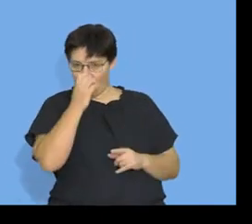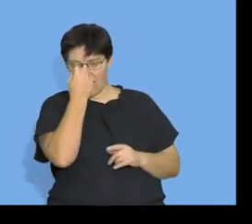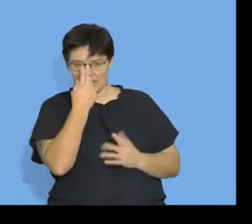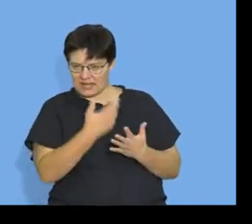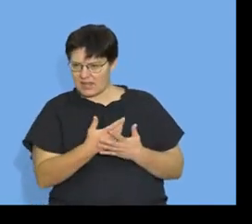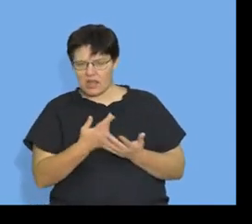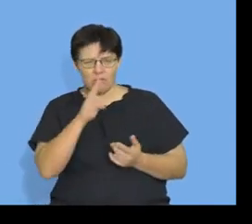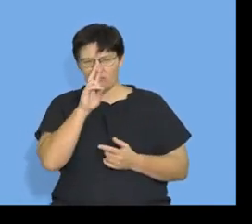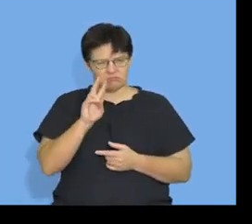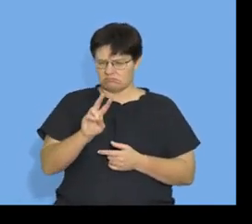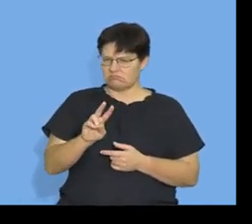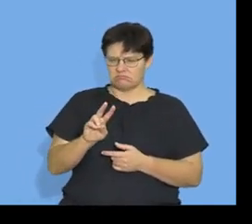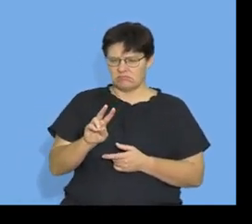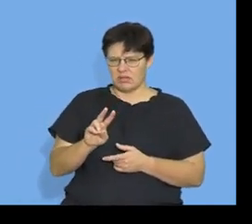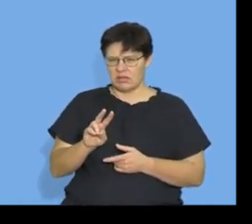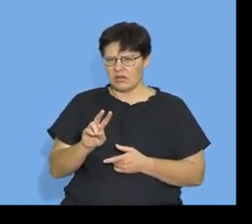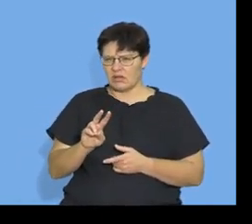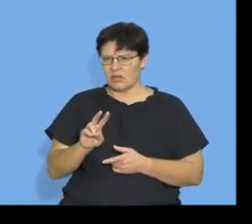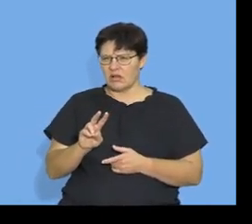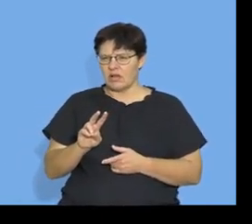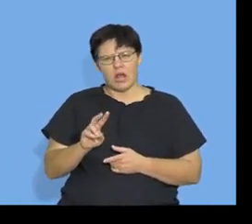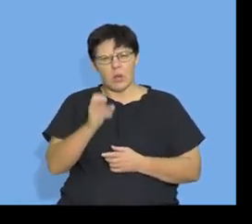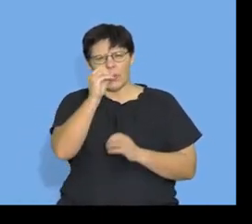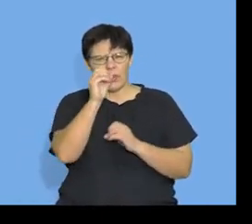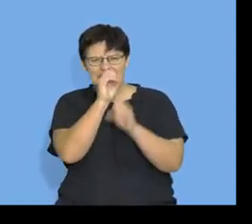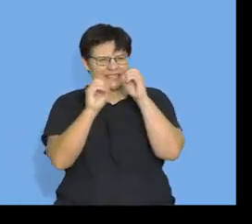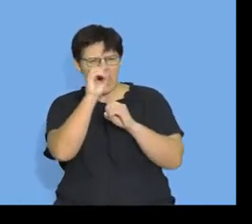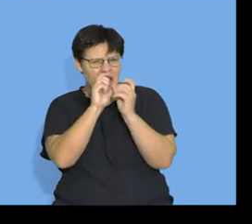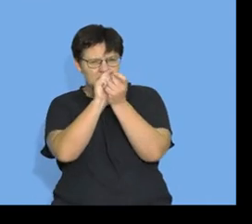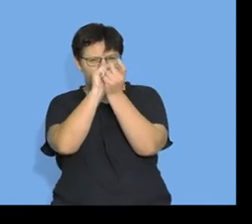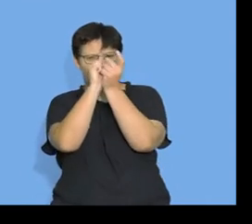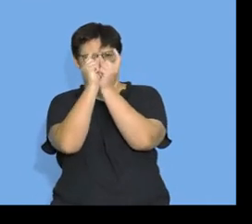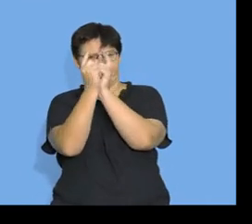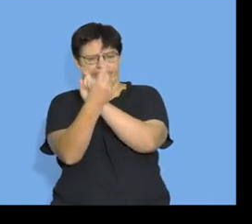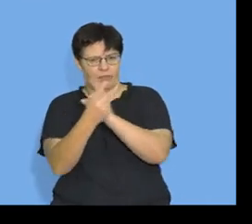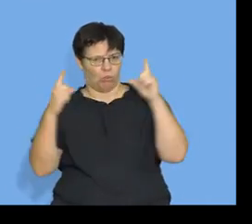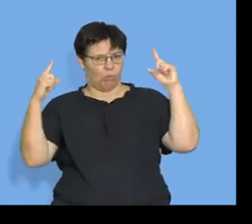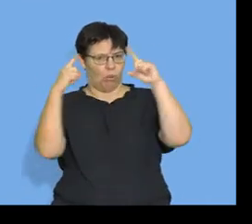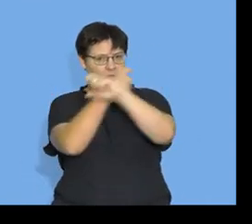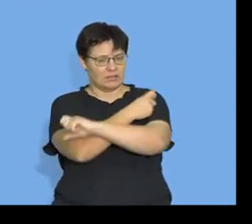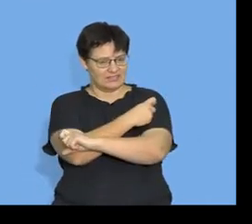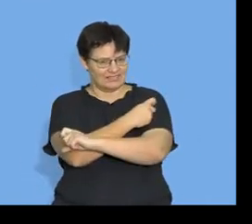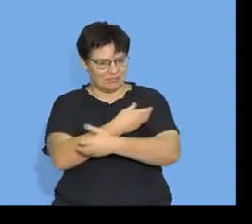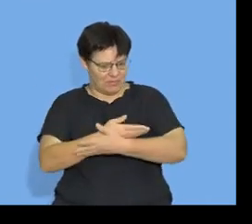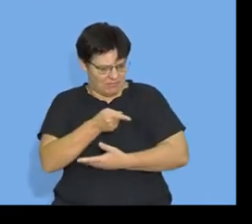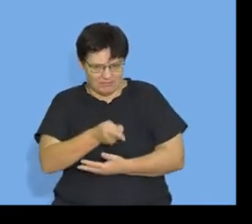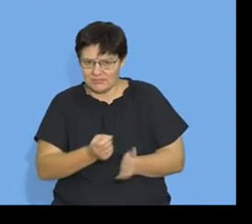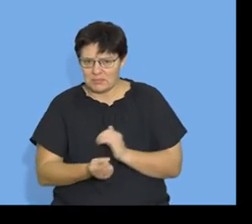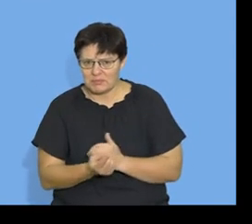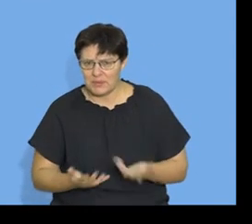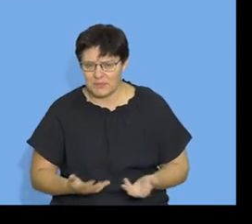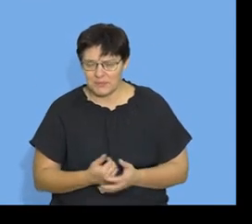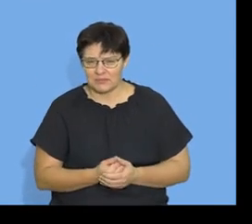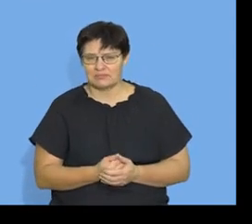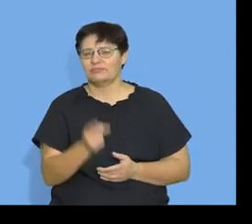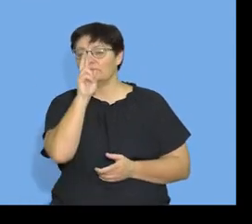of when we look at this, in terms of how does a small ball of cell develop into this complex young individual.